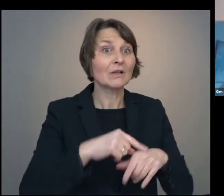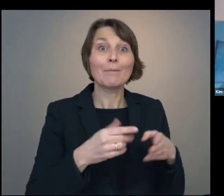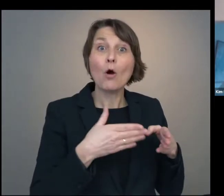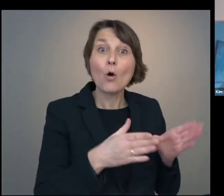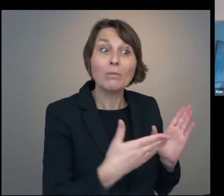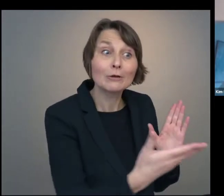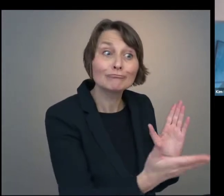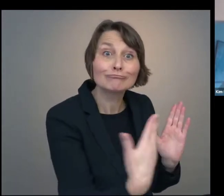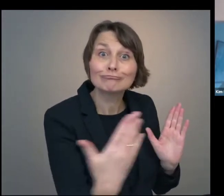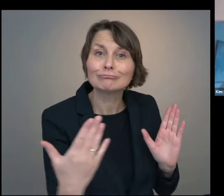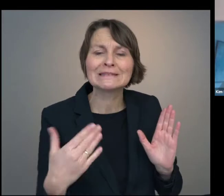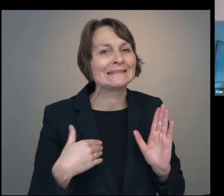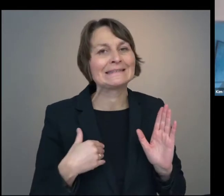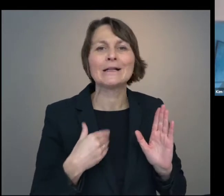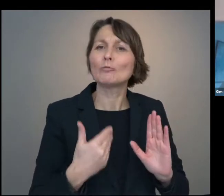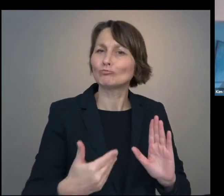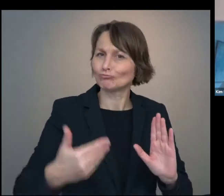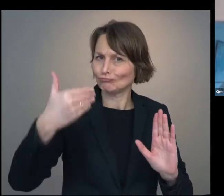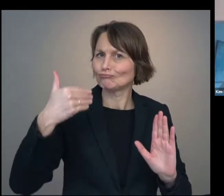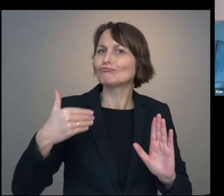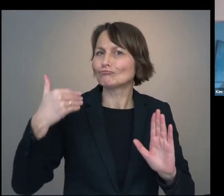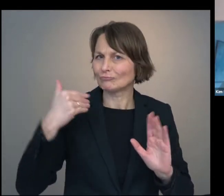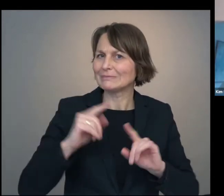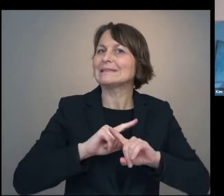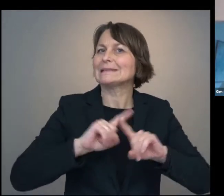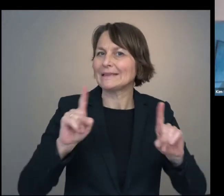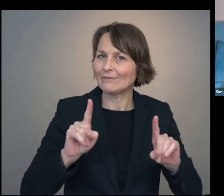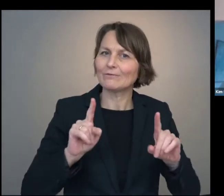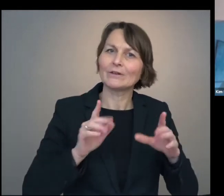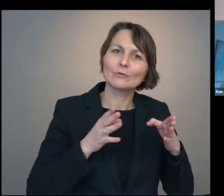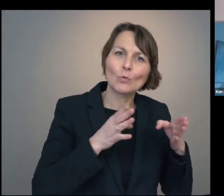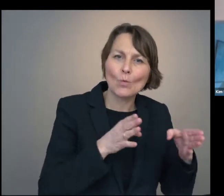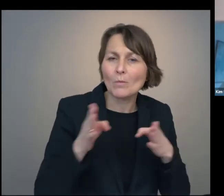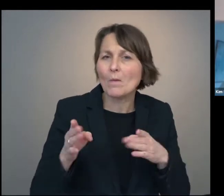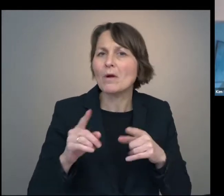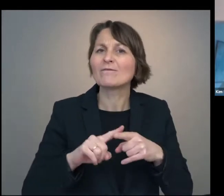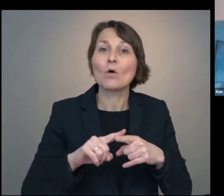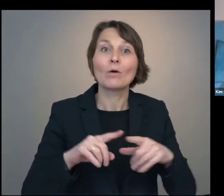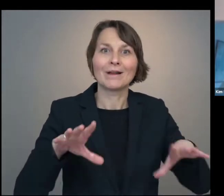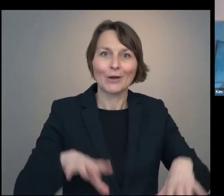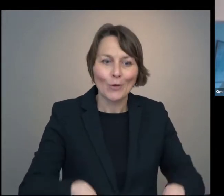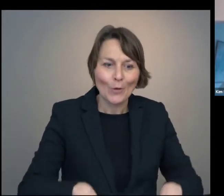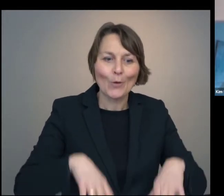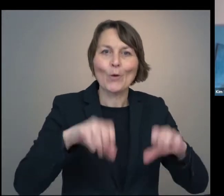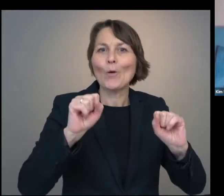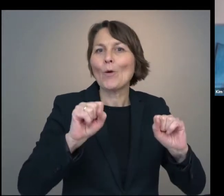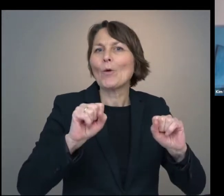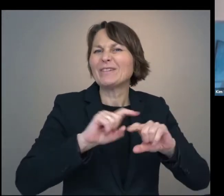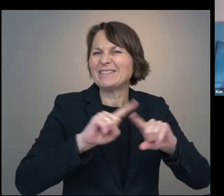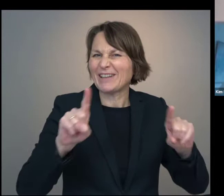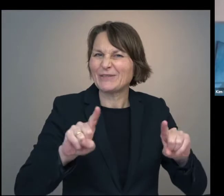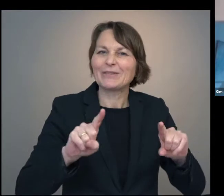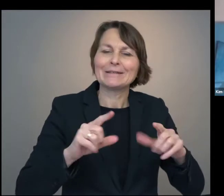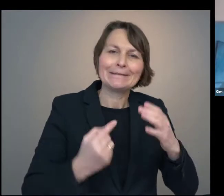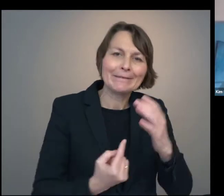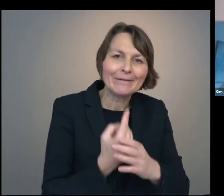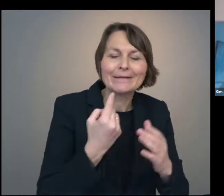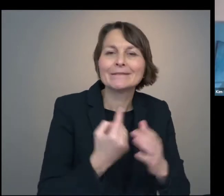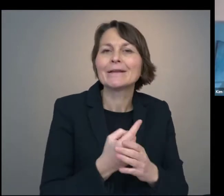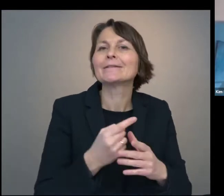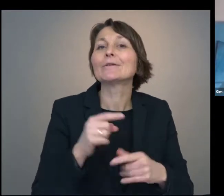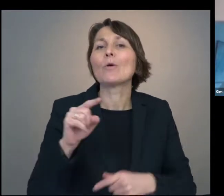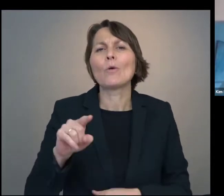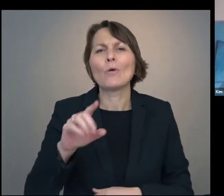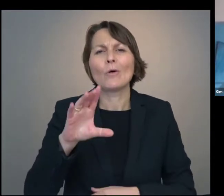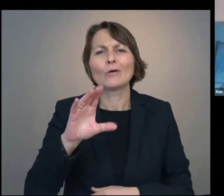and ears as we've used before other formats, be it through the retreat during Code Garden or